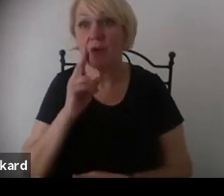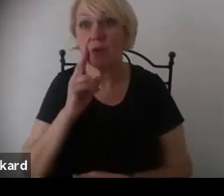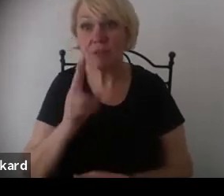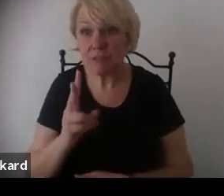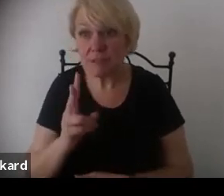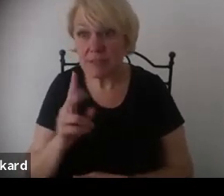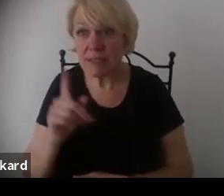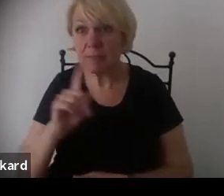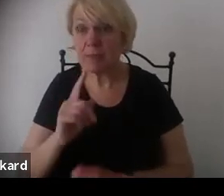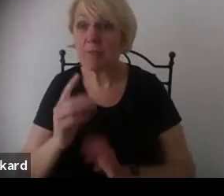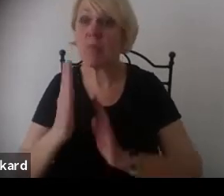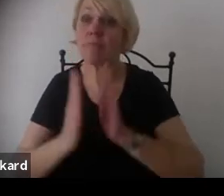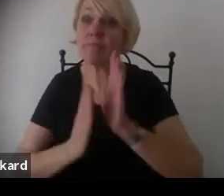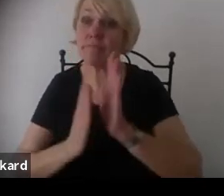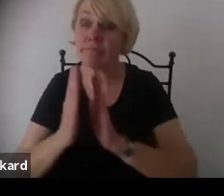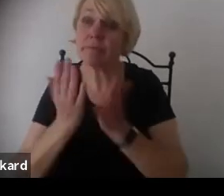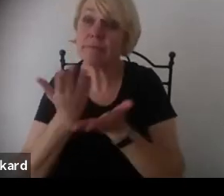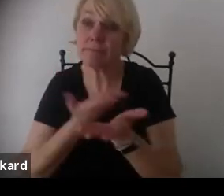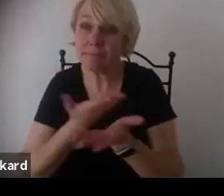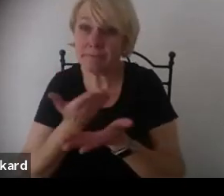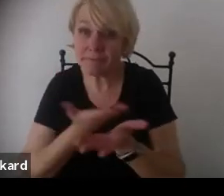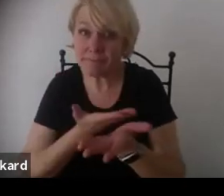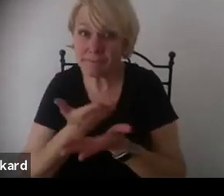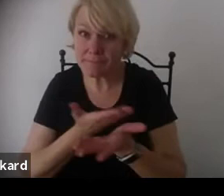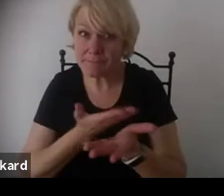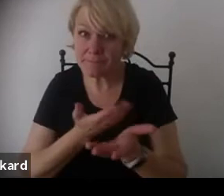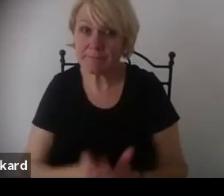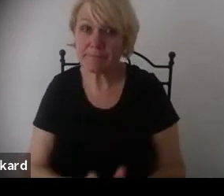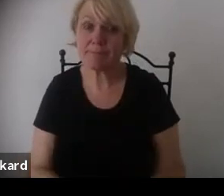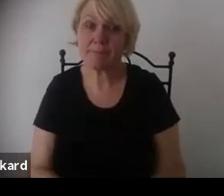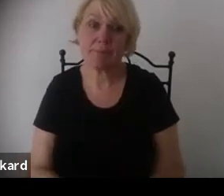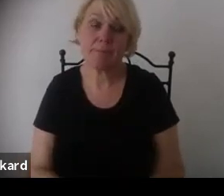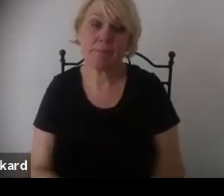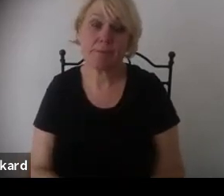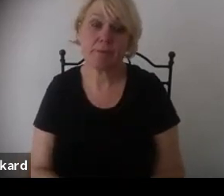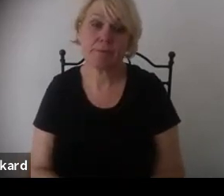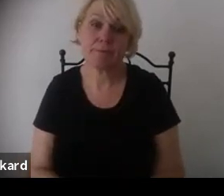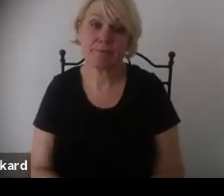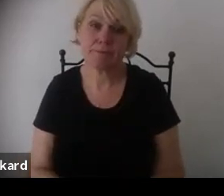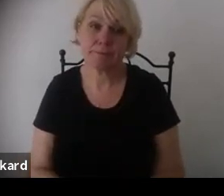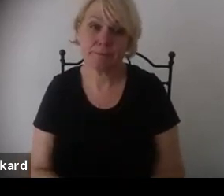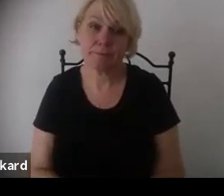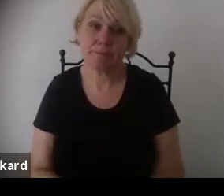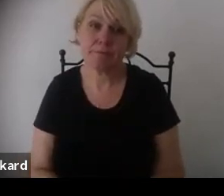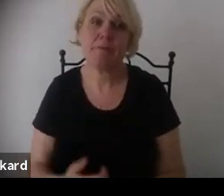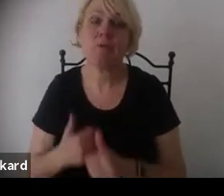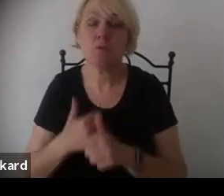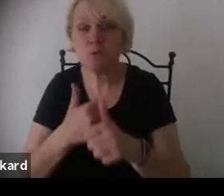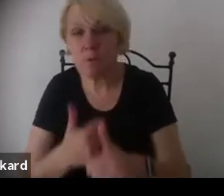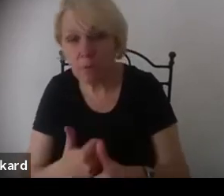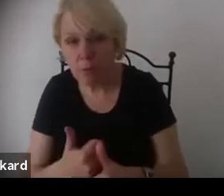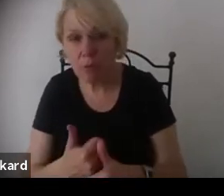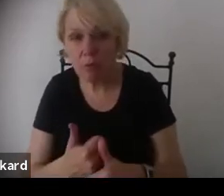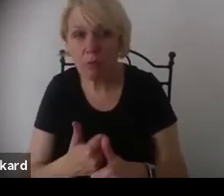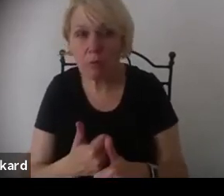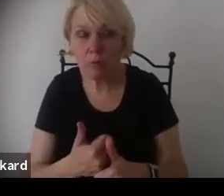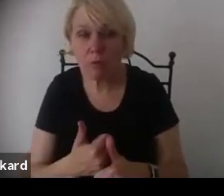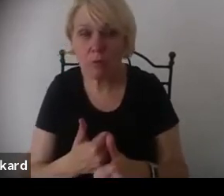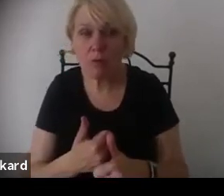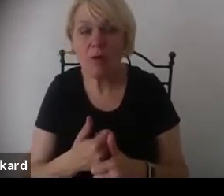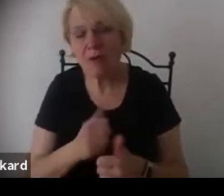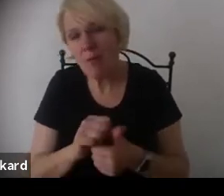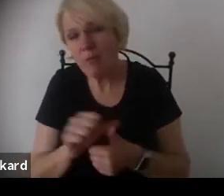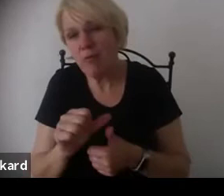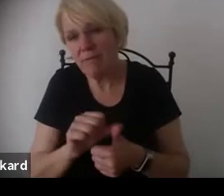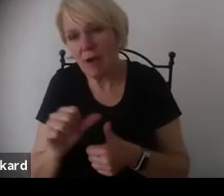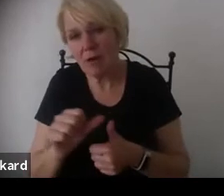to sit and talk with people, to support people, and that the preferred option is